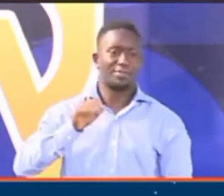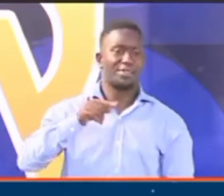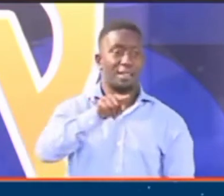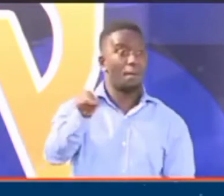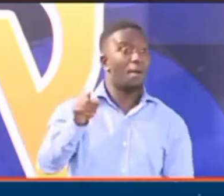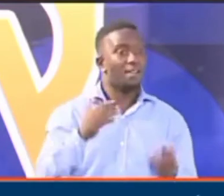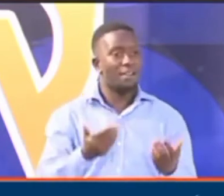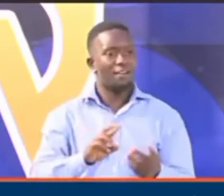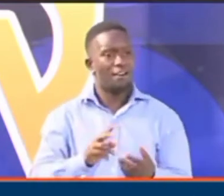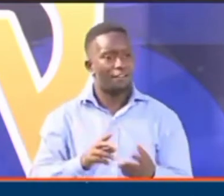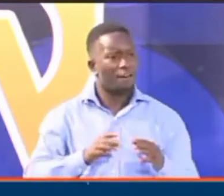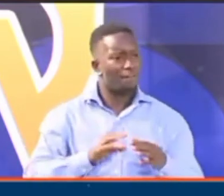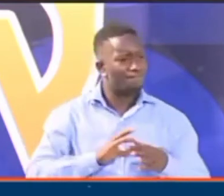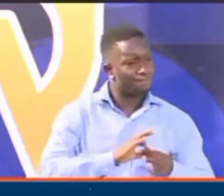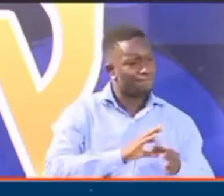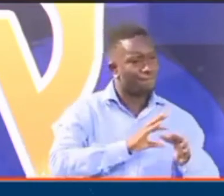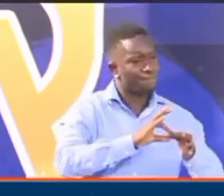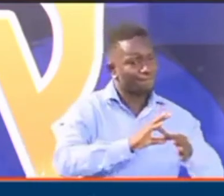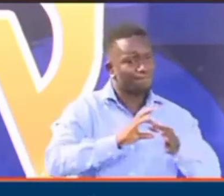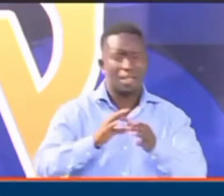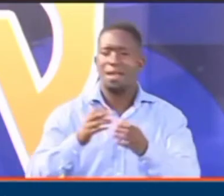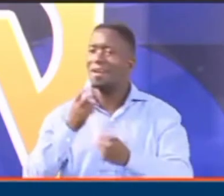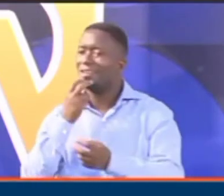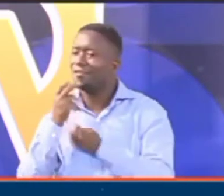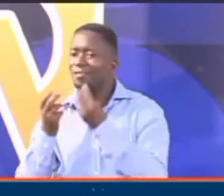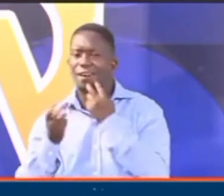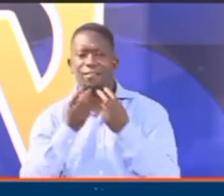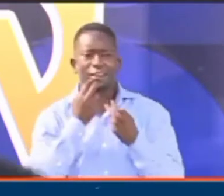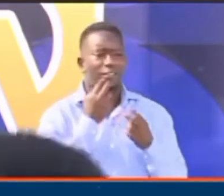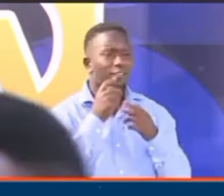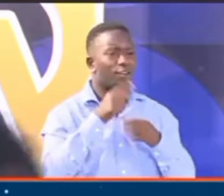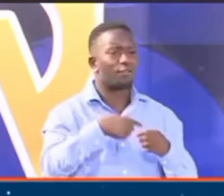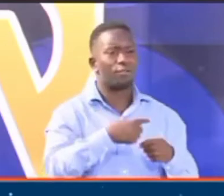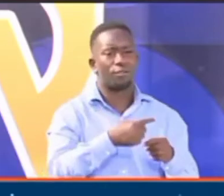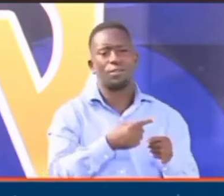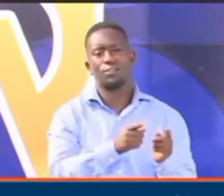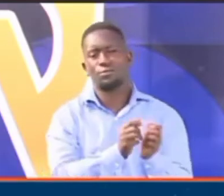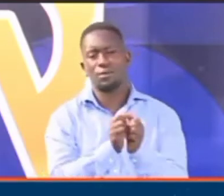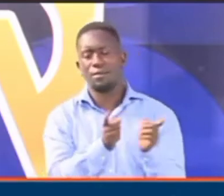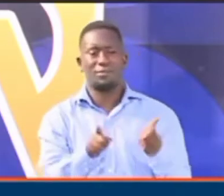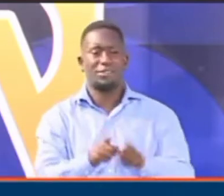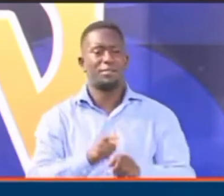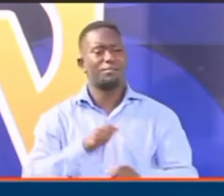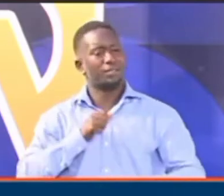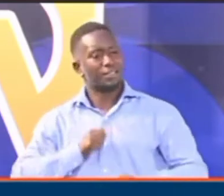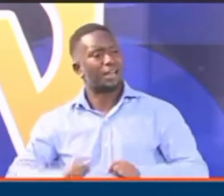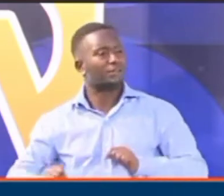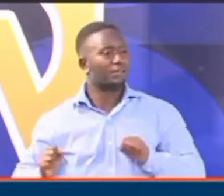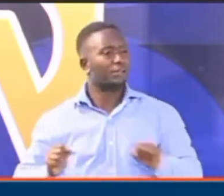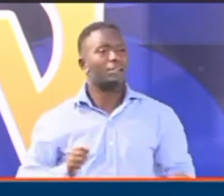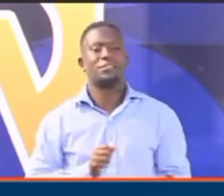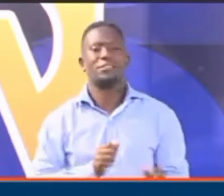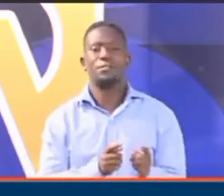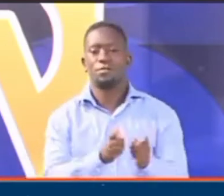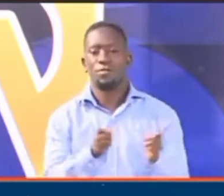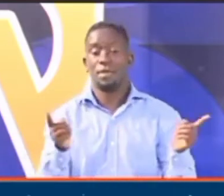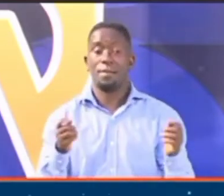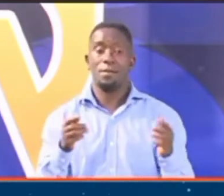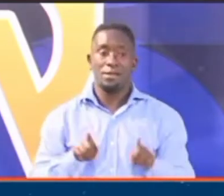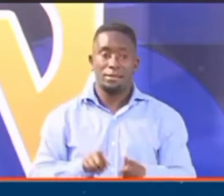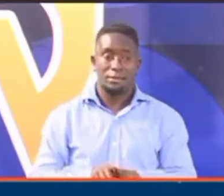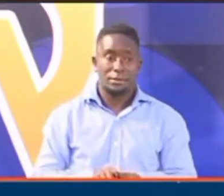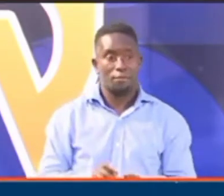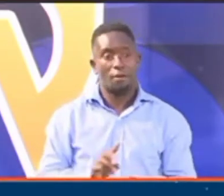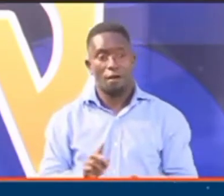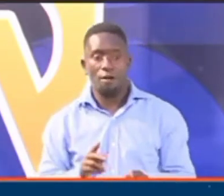forced connection. I found myself laughing with them, learning with them, dancing with them, and expressing the other fun side of me. Friendships